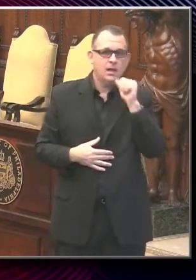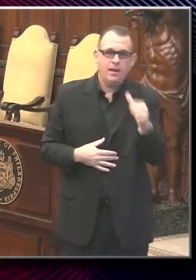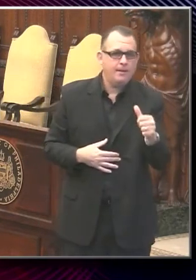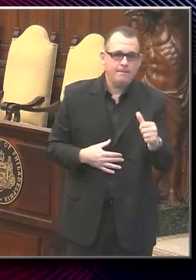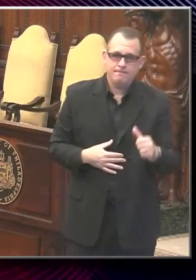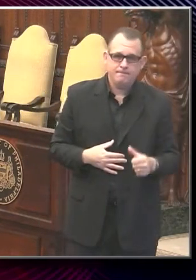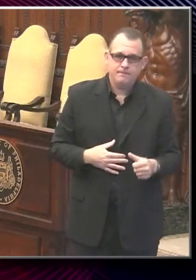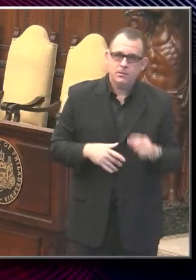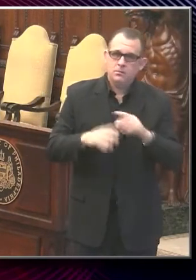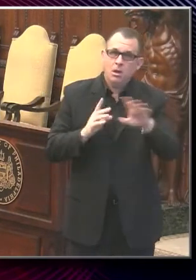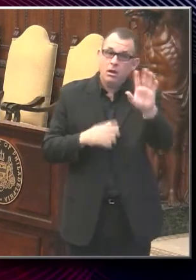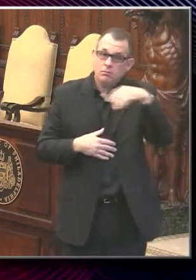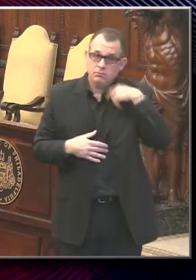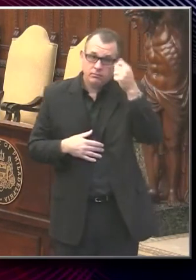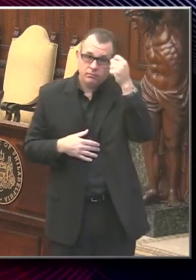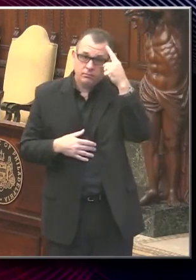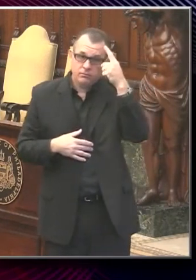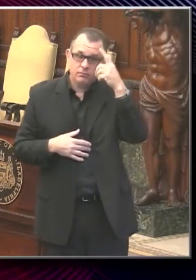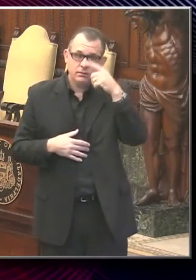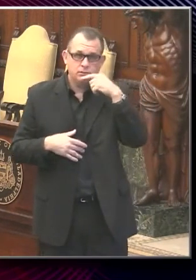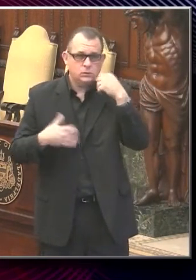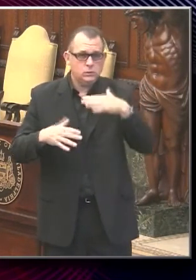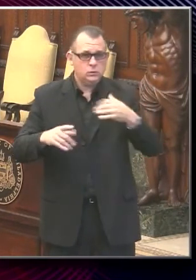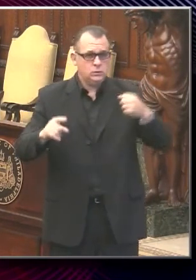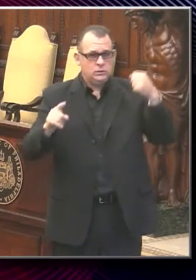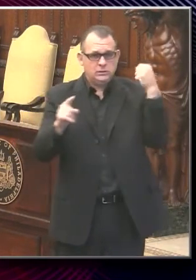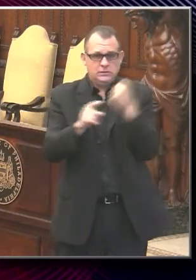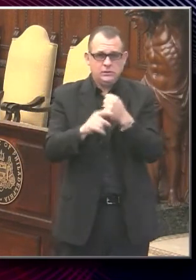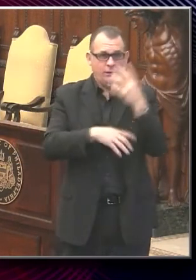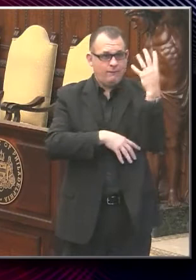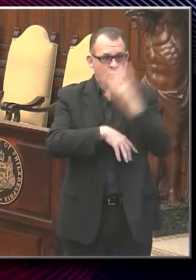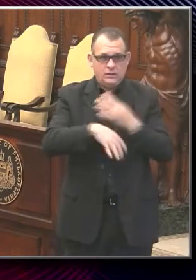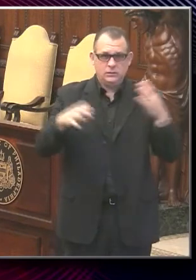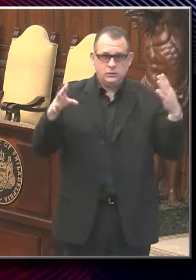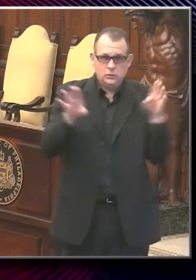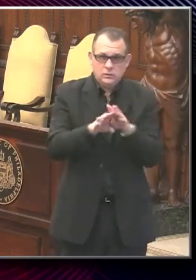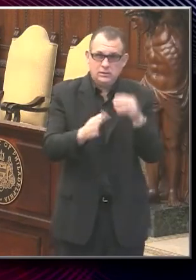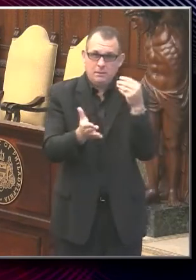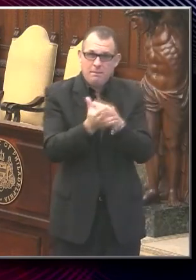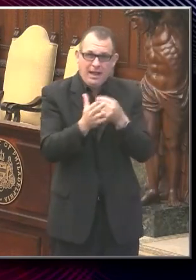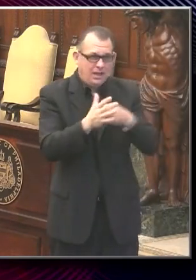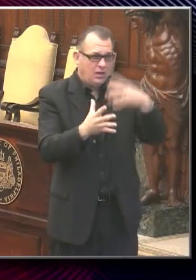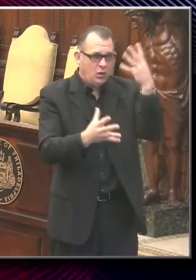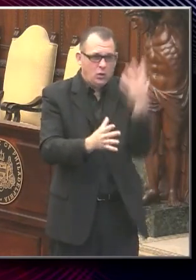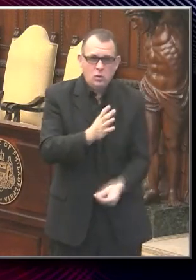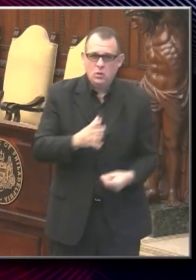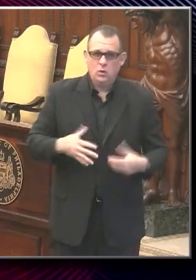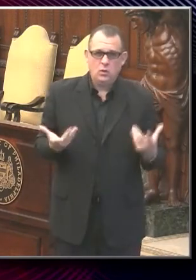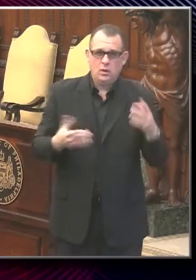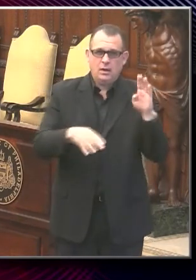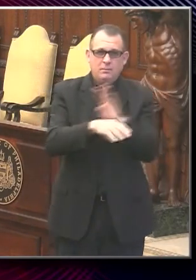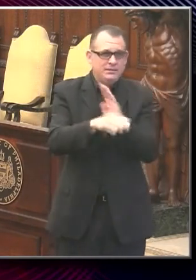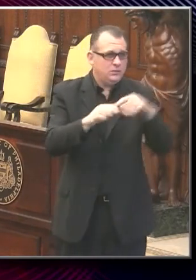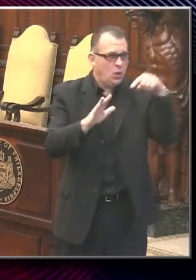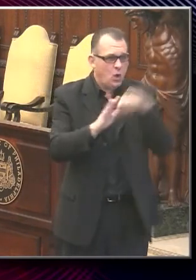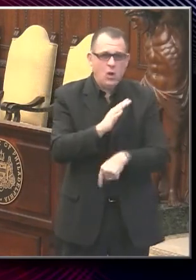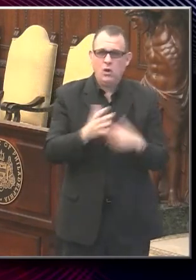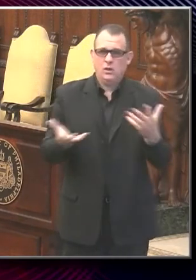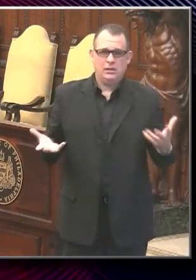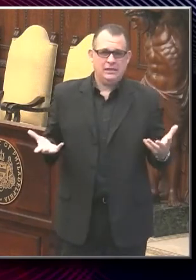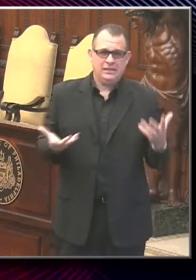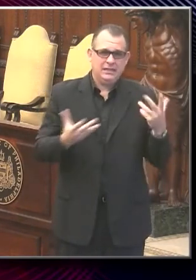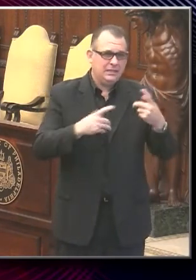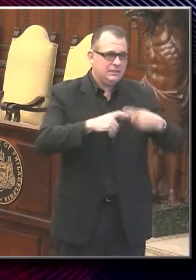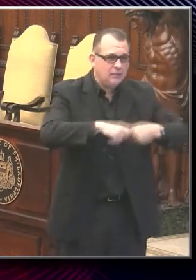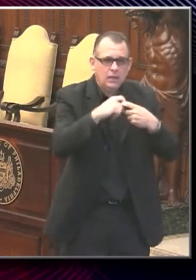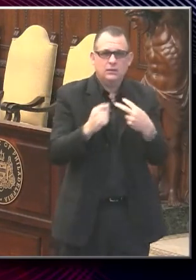difficulties of this four-month shutdown. There's a loss in income, a loss in business, a loss in city revenue, which means a reduction in city services, and our children haven't been going